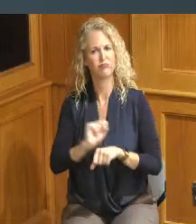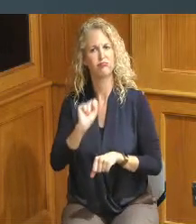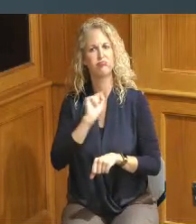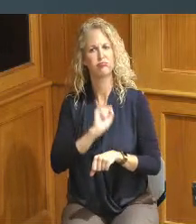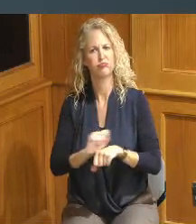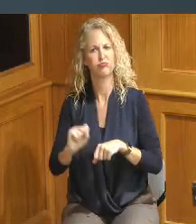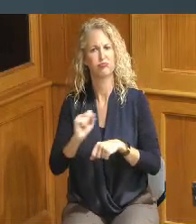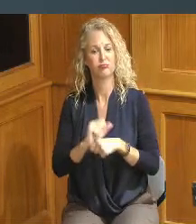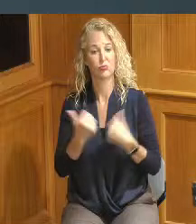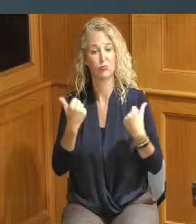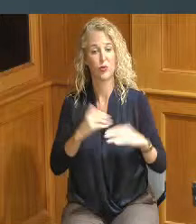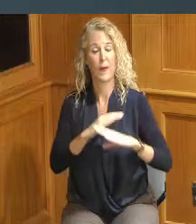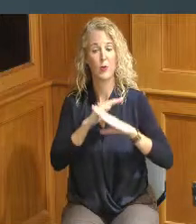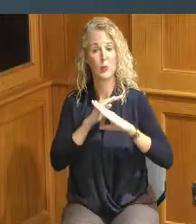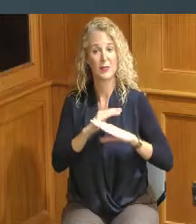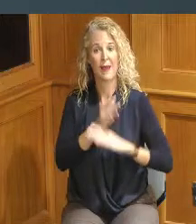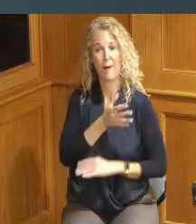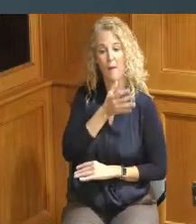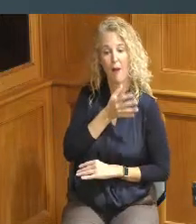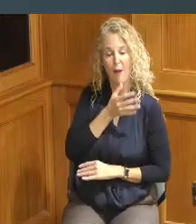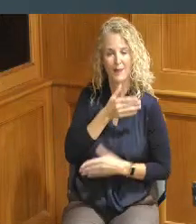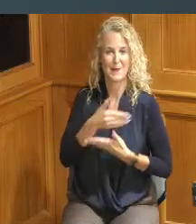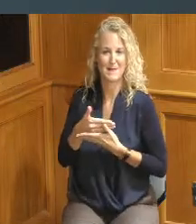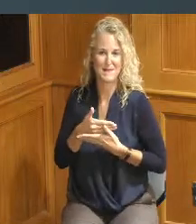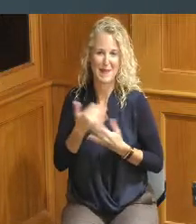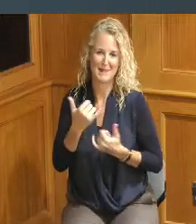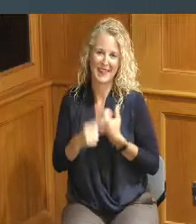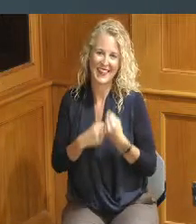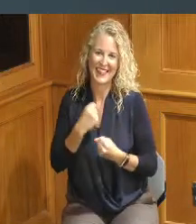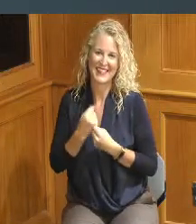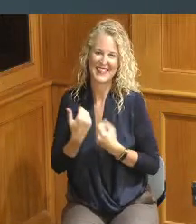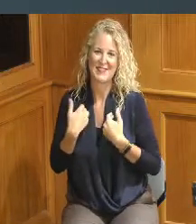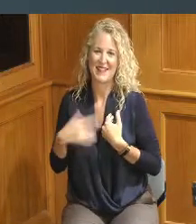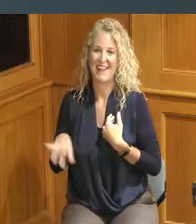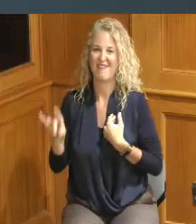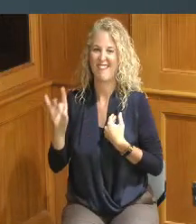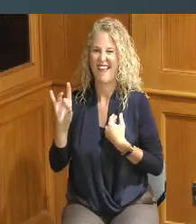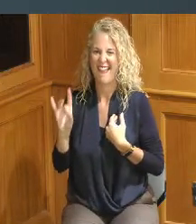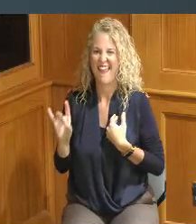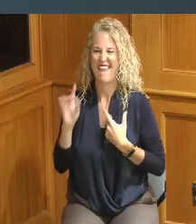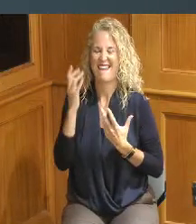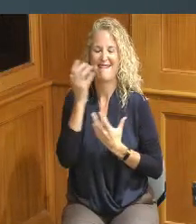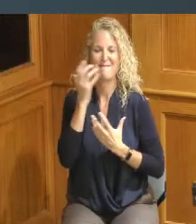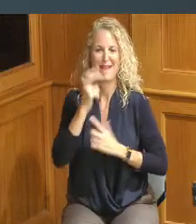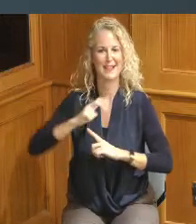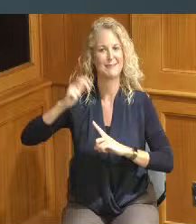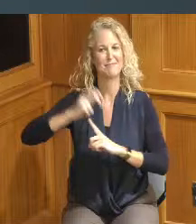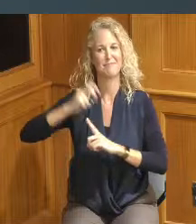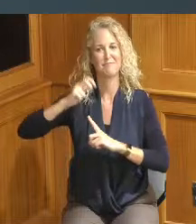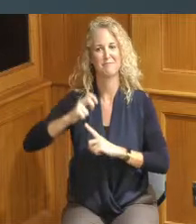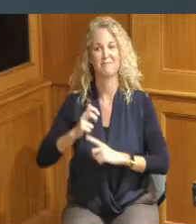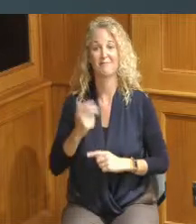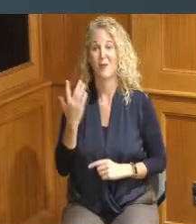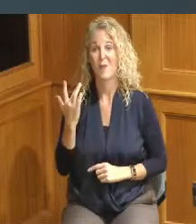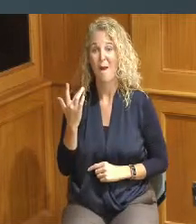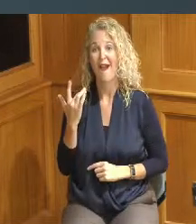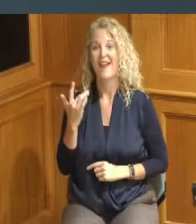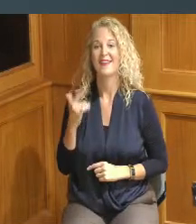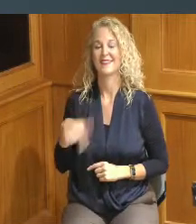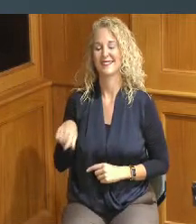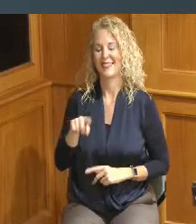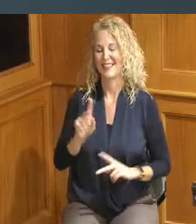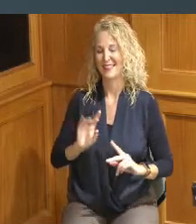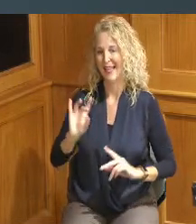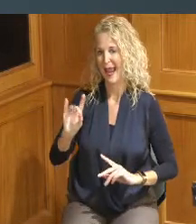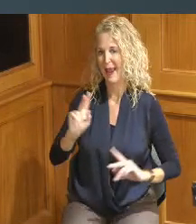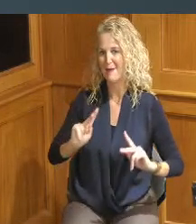in our community. This year, we're thrilled to recognize 8 such champions. Because of champions like these